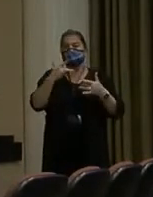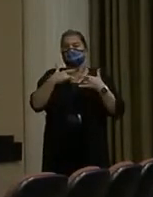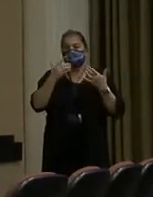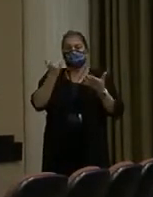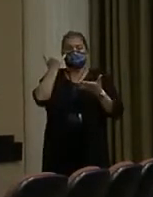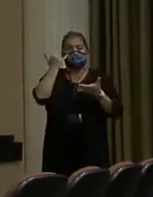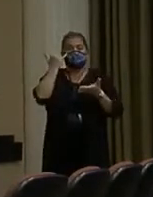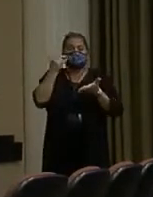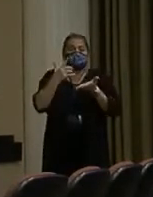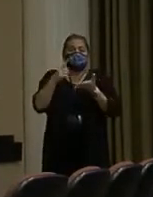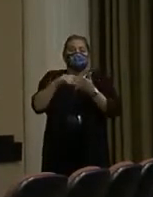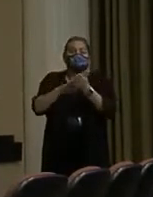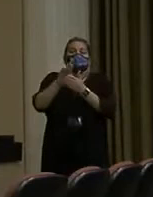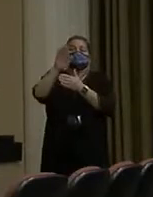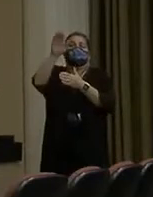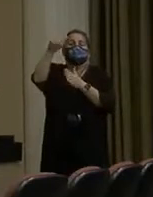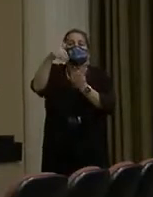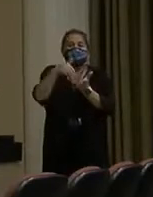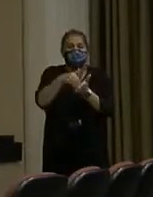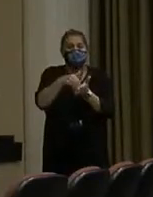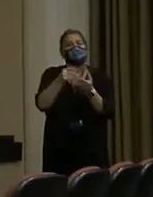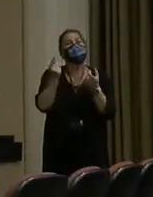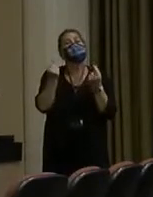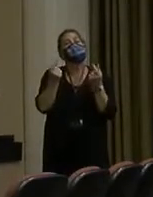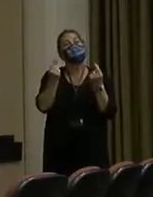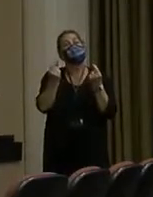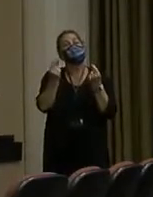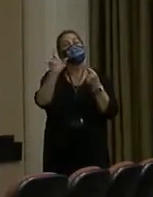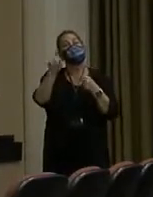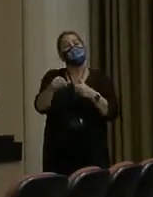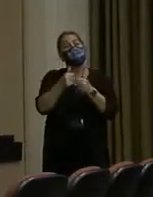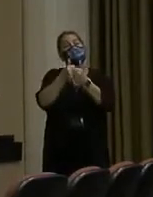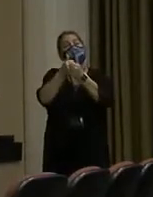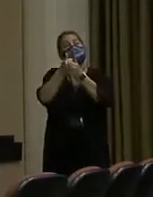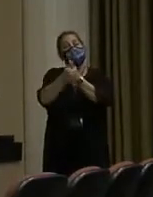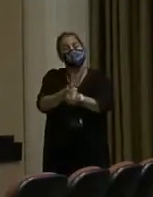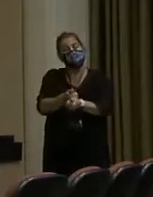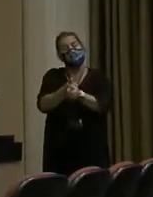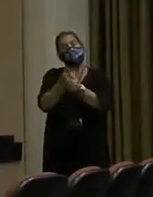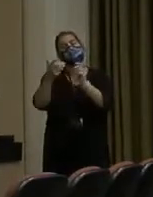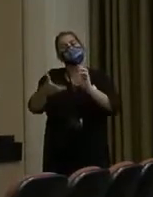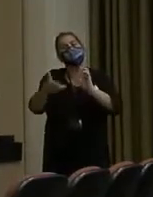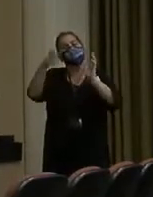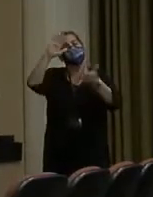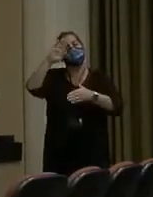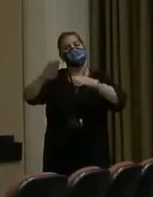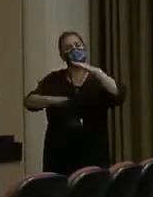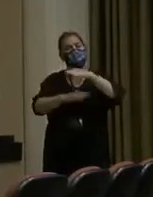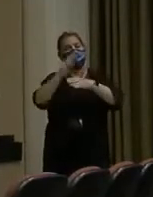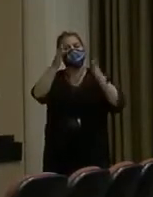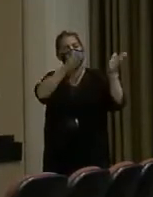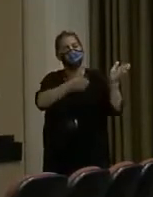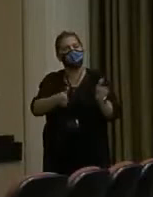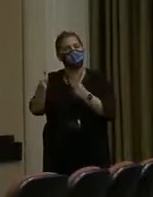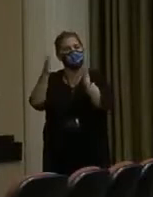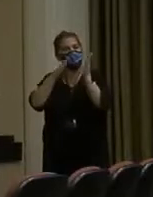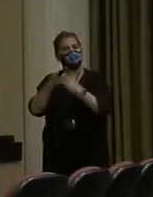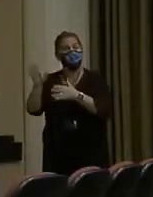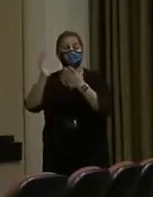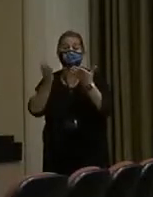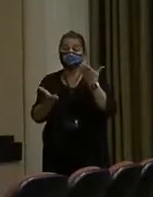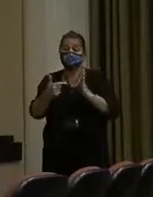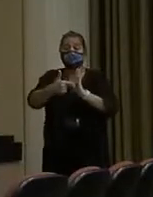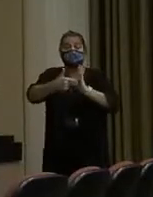So what do? We have to adhere to disaster-based protocol that may require